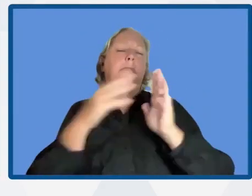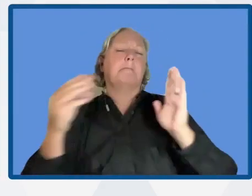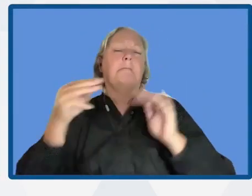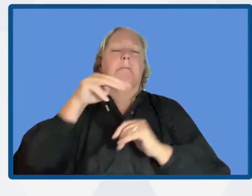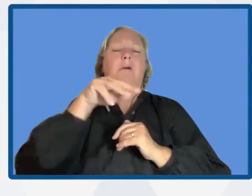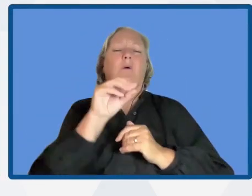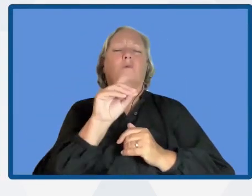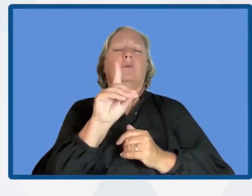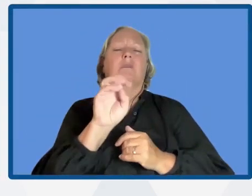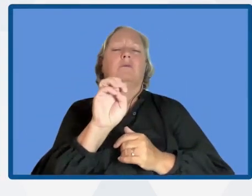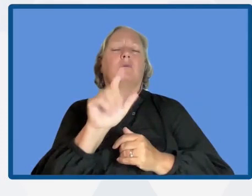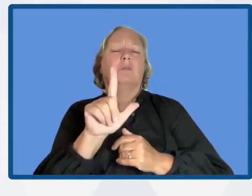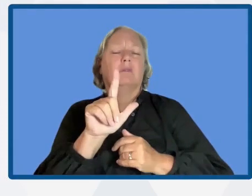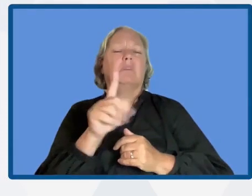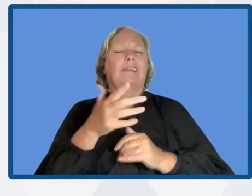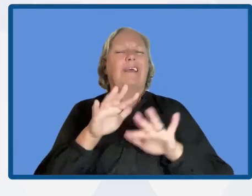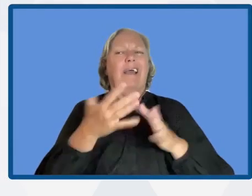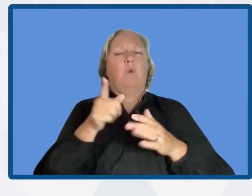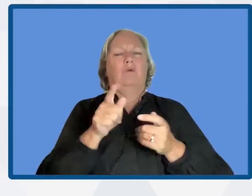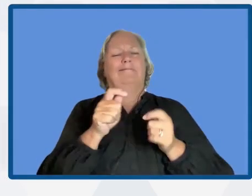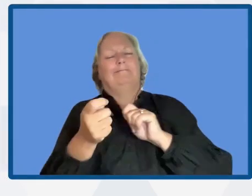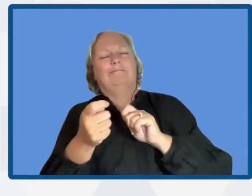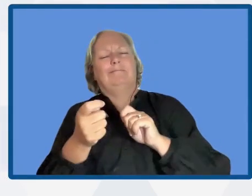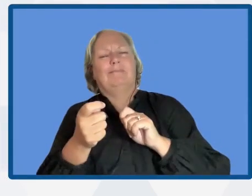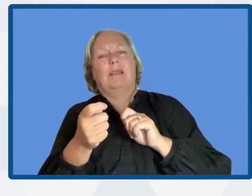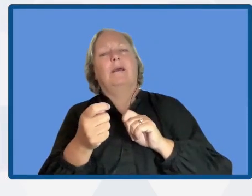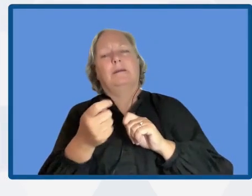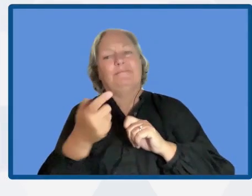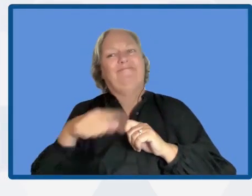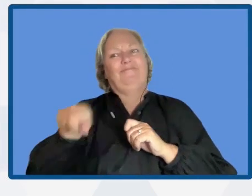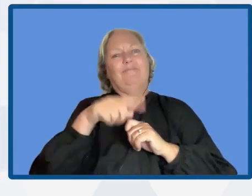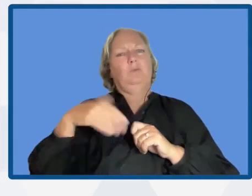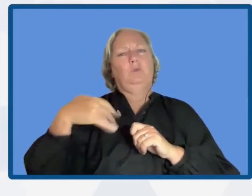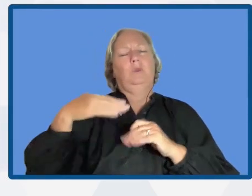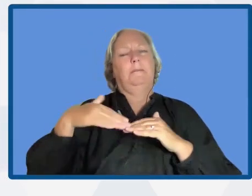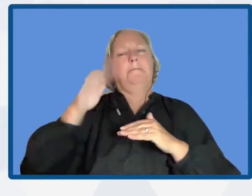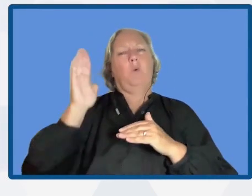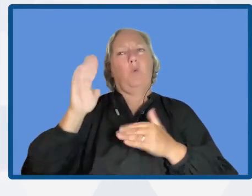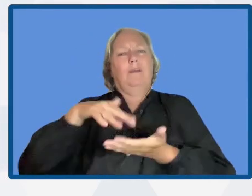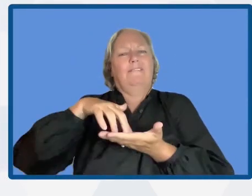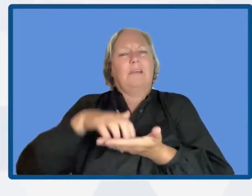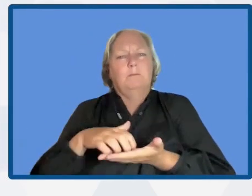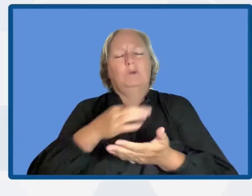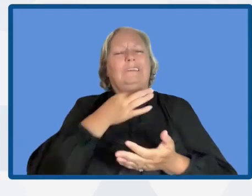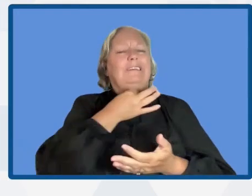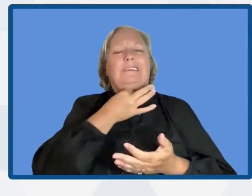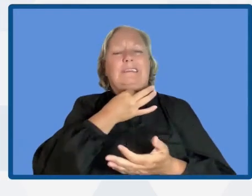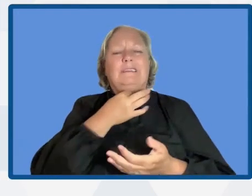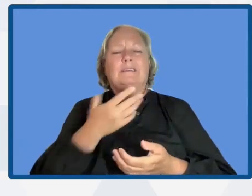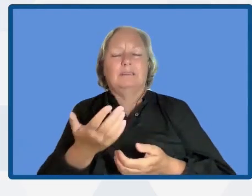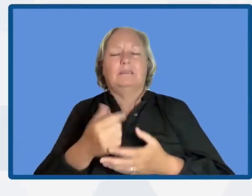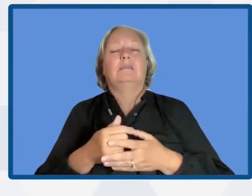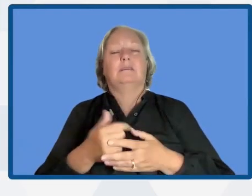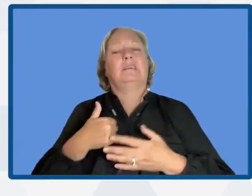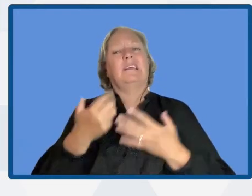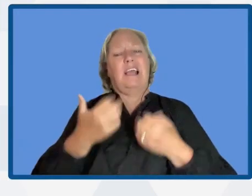repair to those communities that are more vulnerable to climate change. But we do also have anticipatory action. What do we